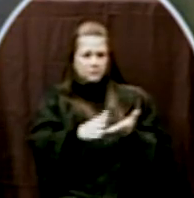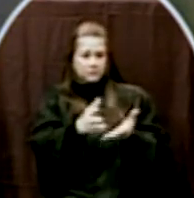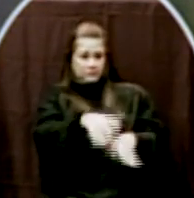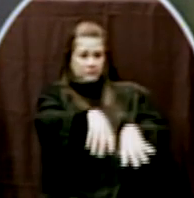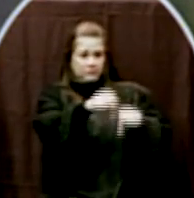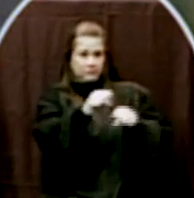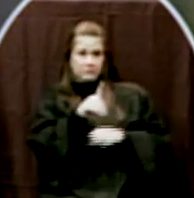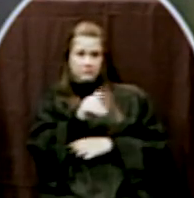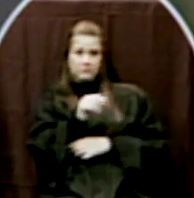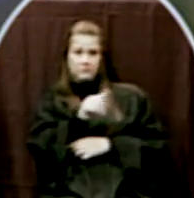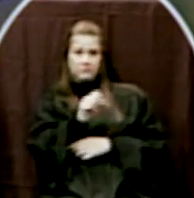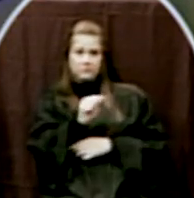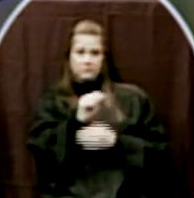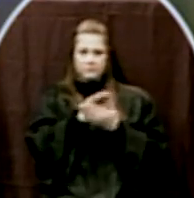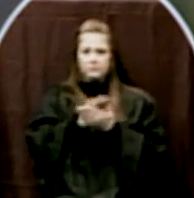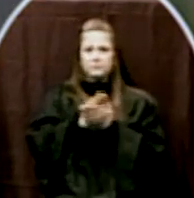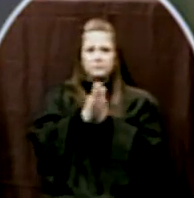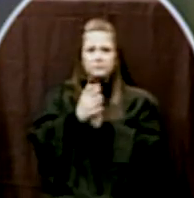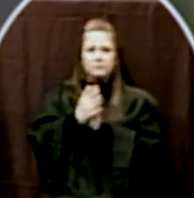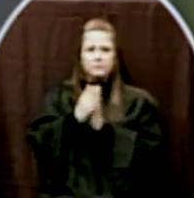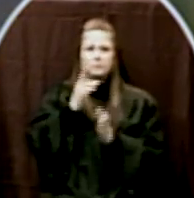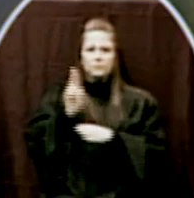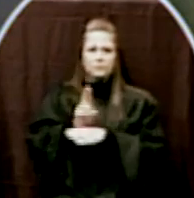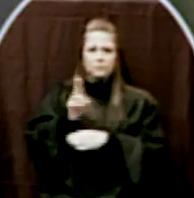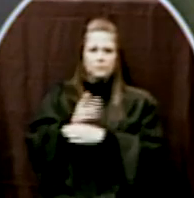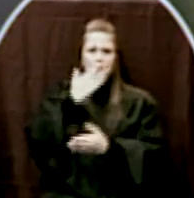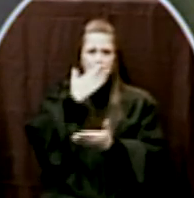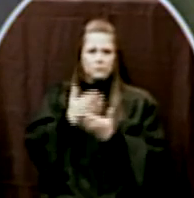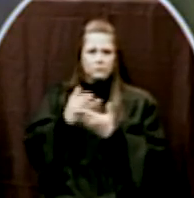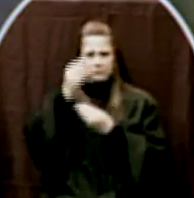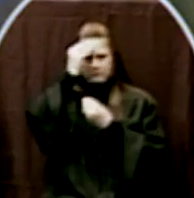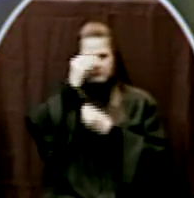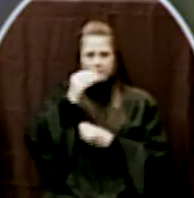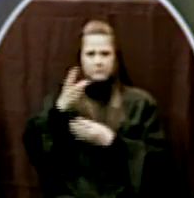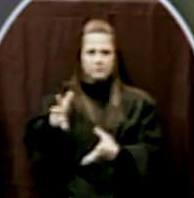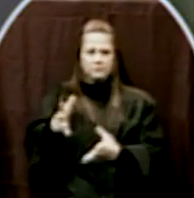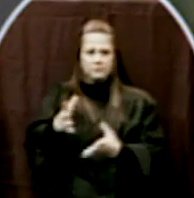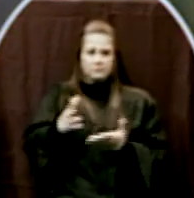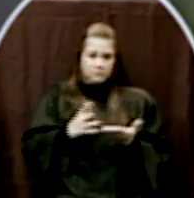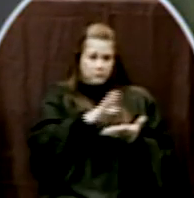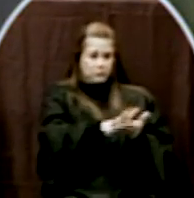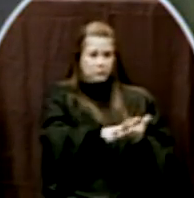solve problems, to think critically, and to acquire knowledge about how the Earth works.